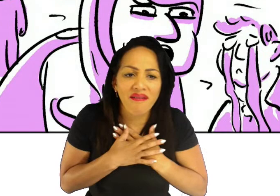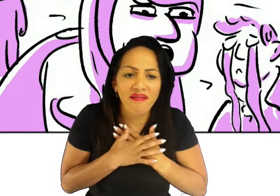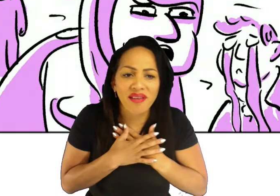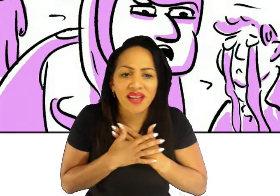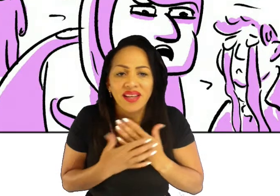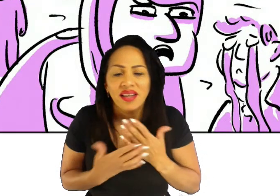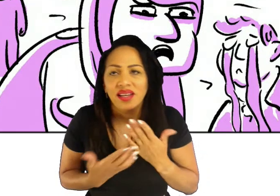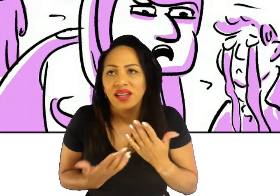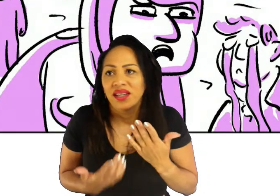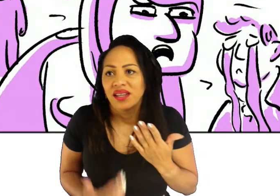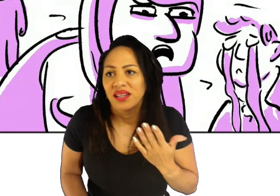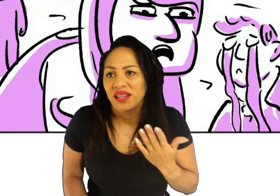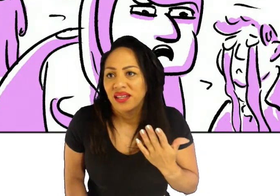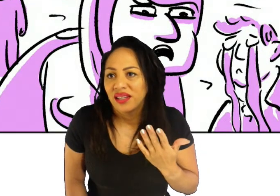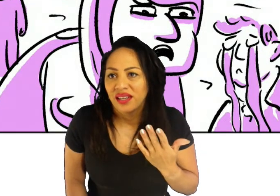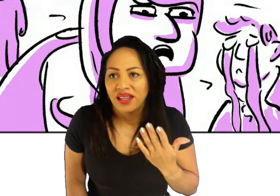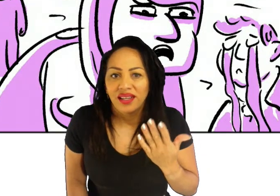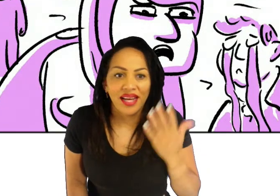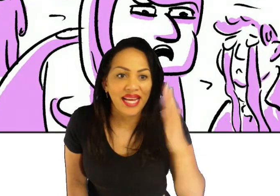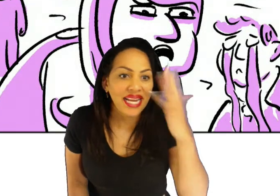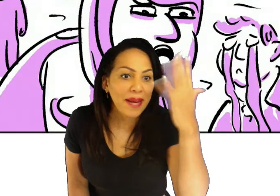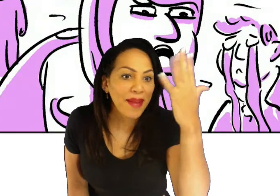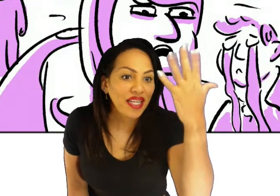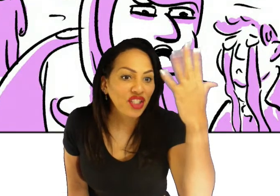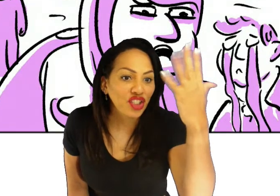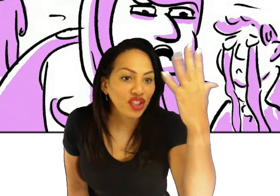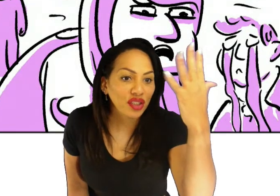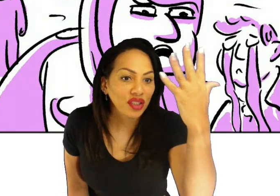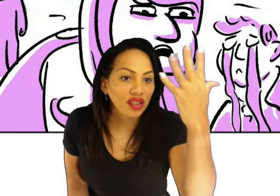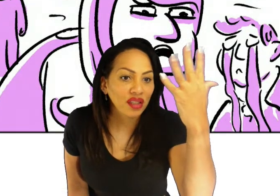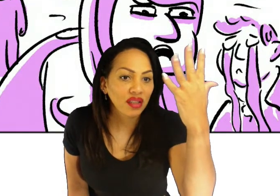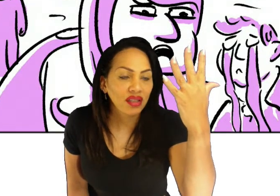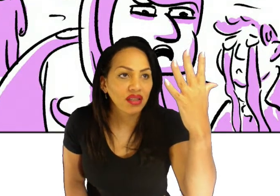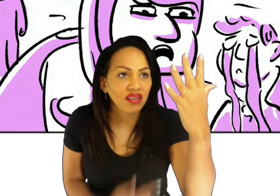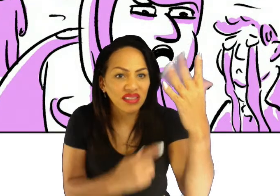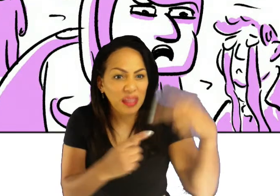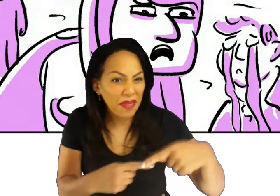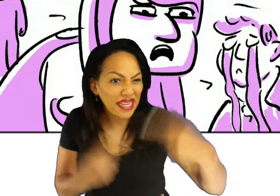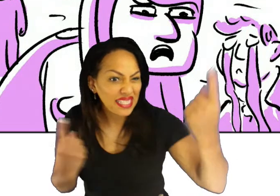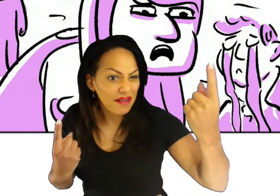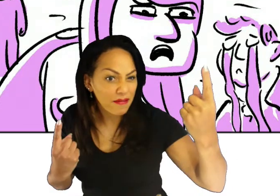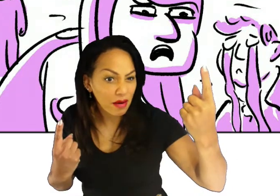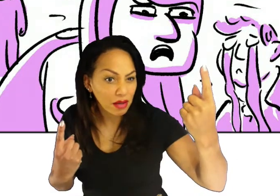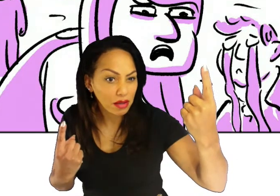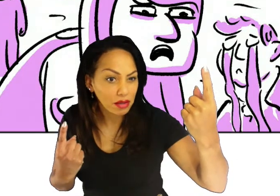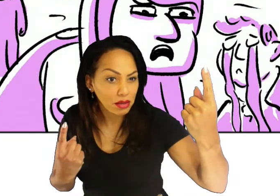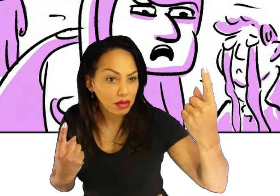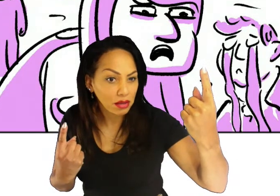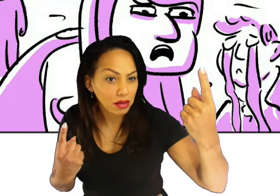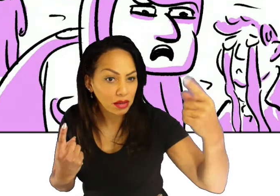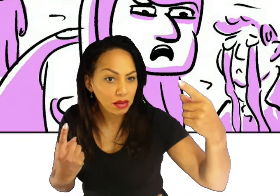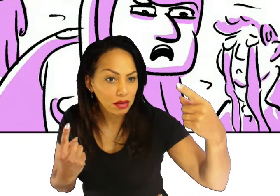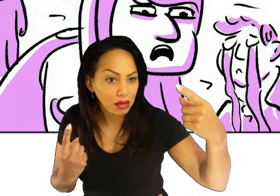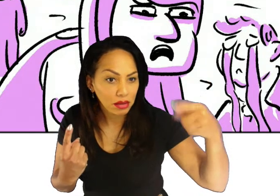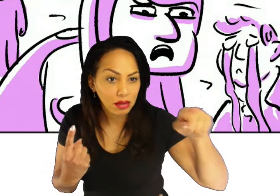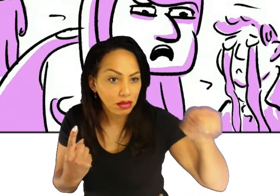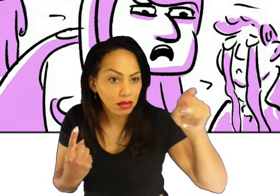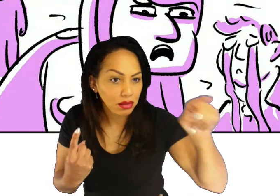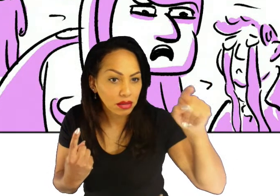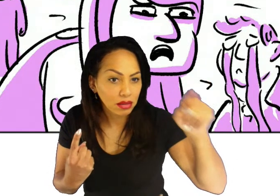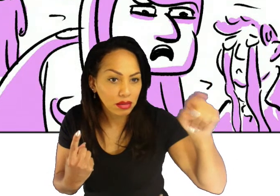to the person sat at a desk behind a spreadsheet, which in reality is a lot